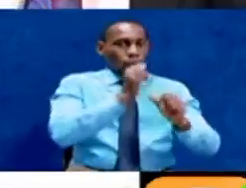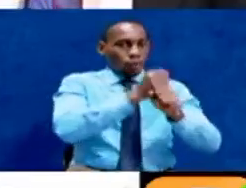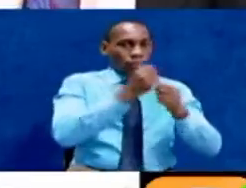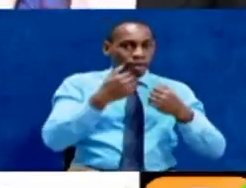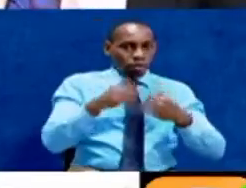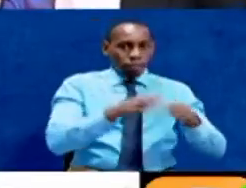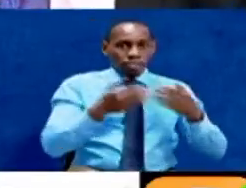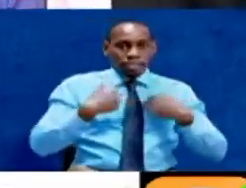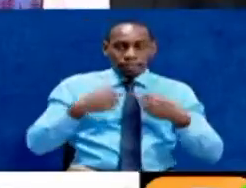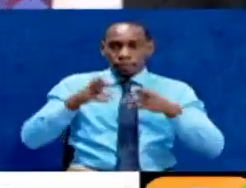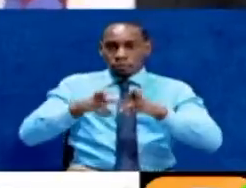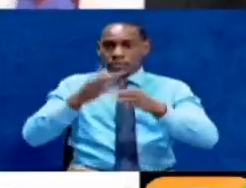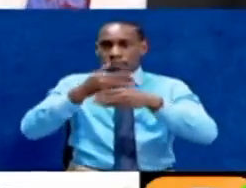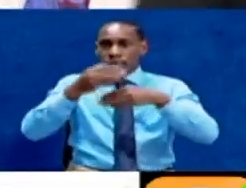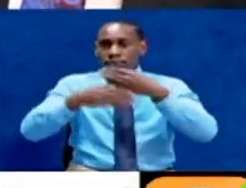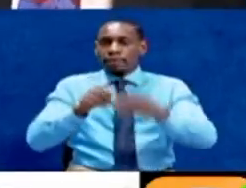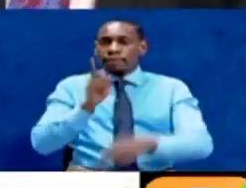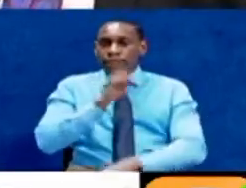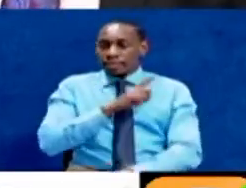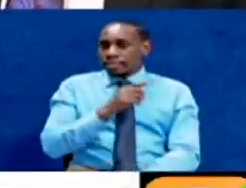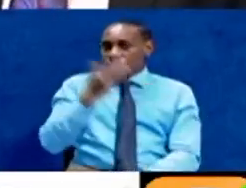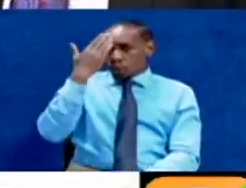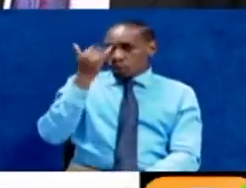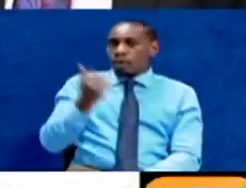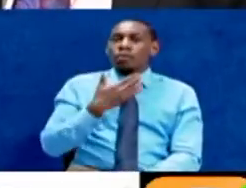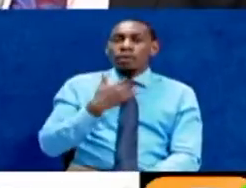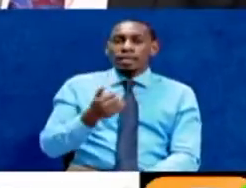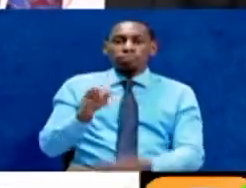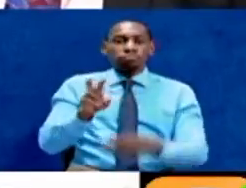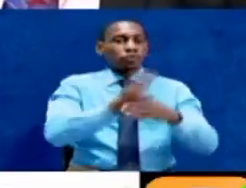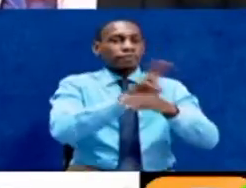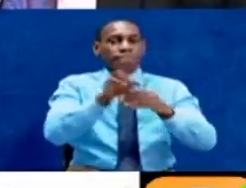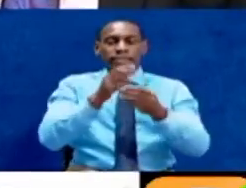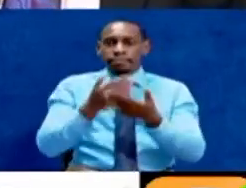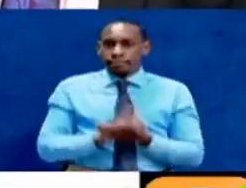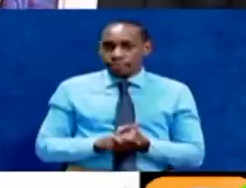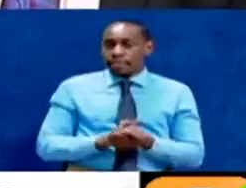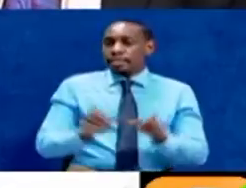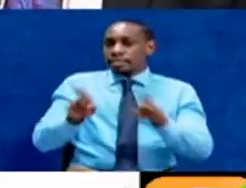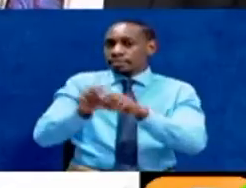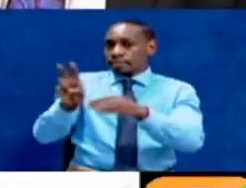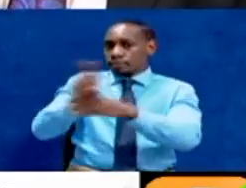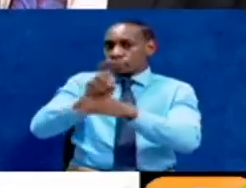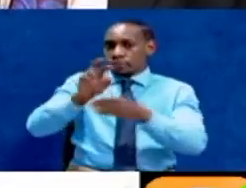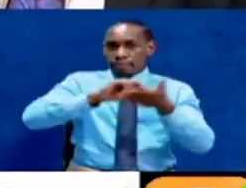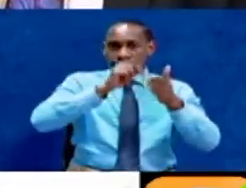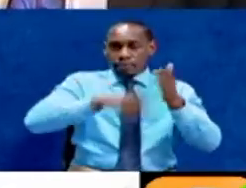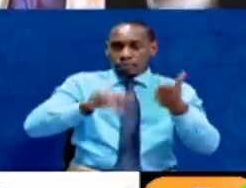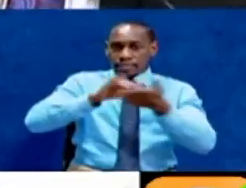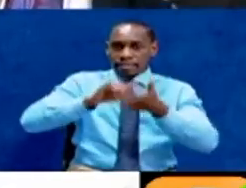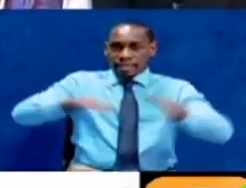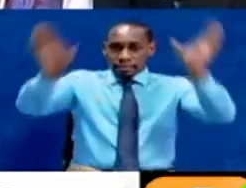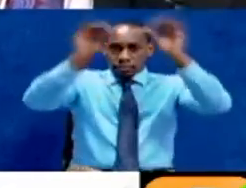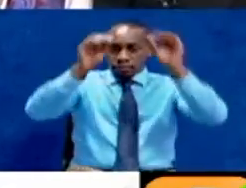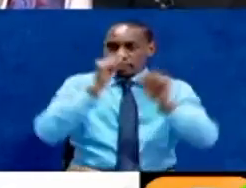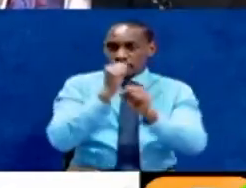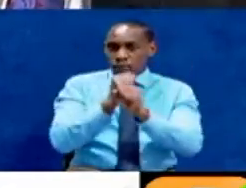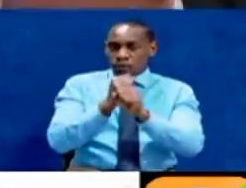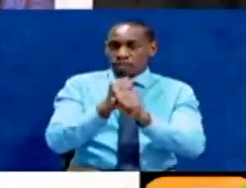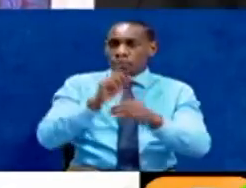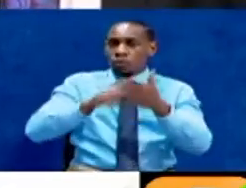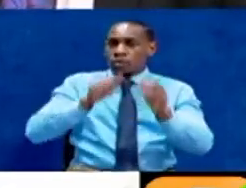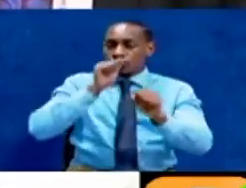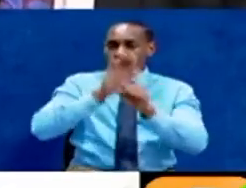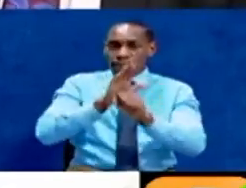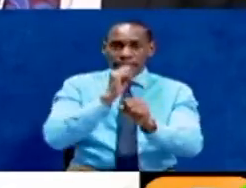would I then just start being a fuss? Why, just for the sake of saying that I'm oversighting? And oversighting is ensuring that the executive is doing what it